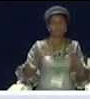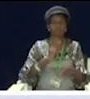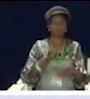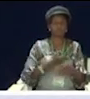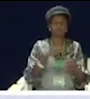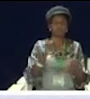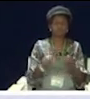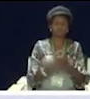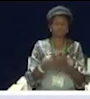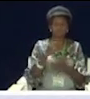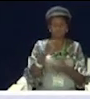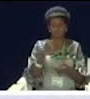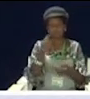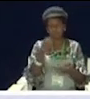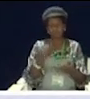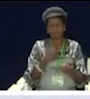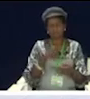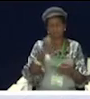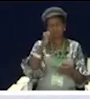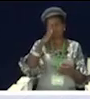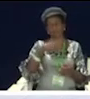to be men and women of faith,